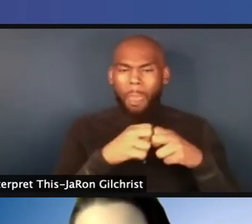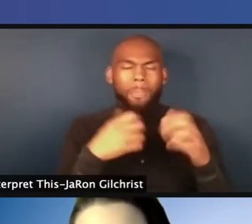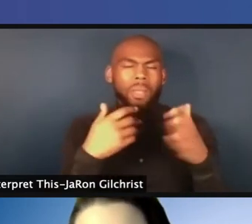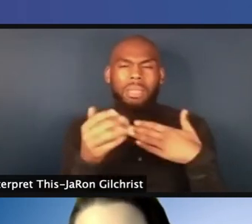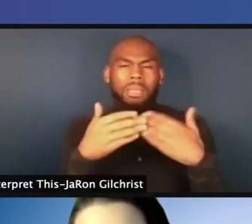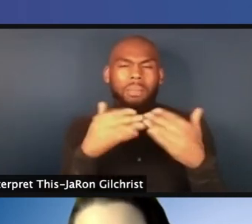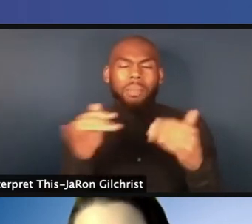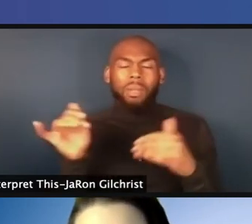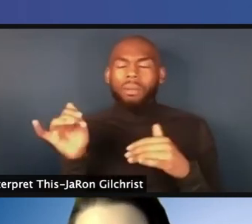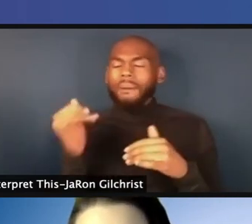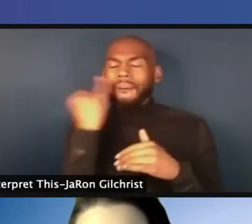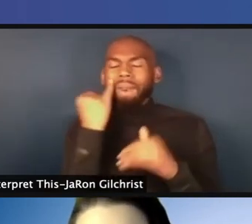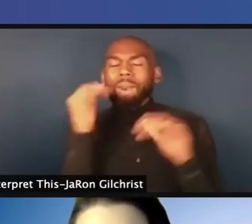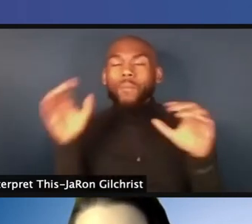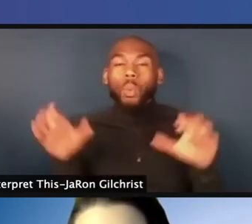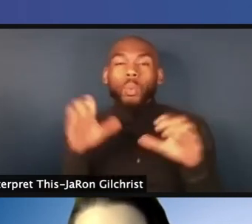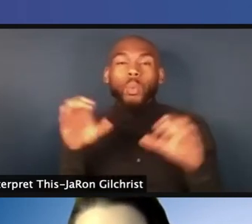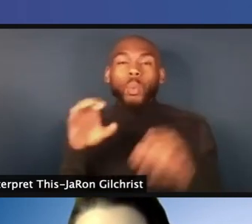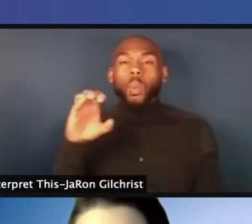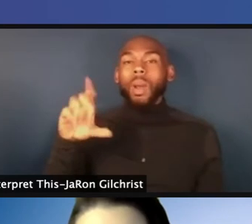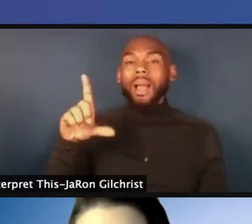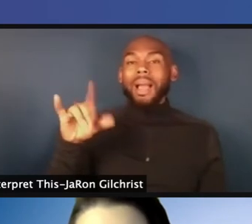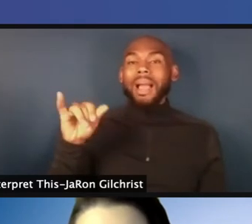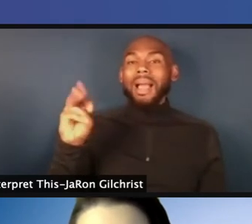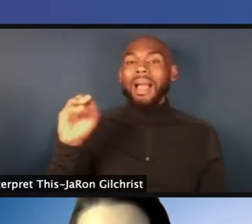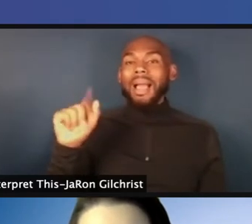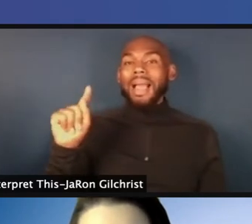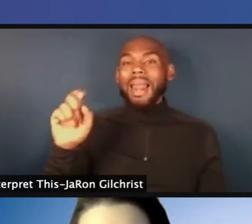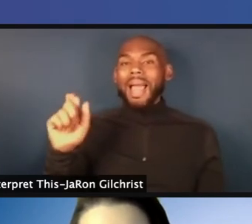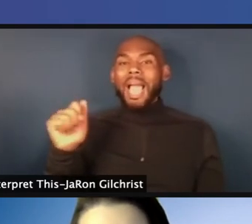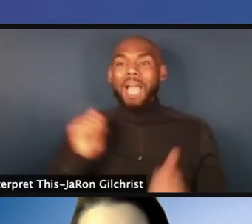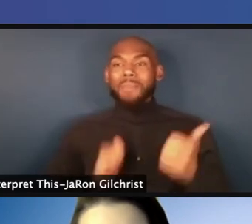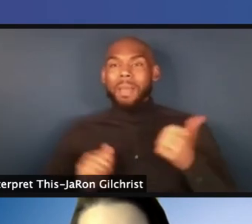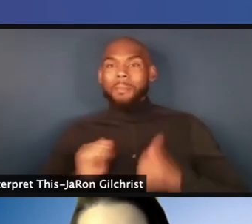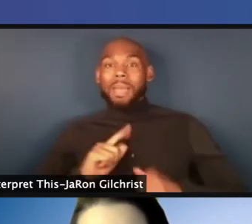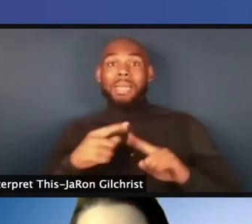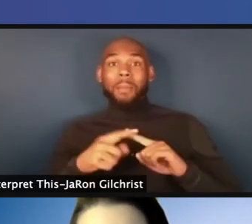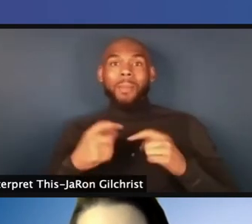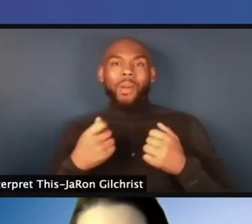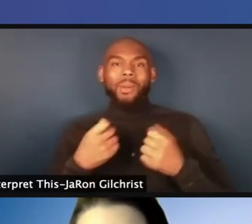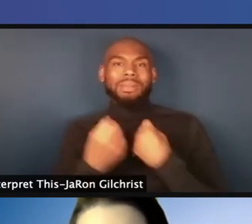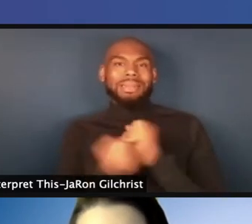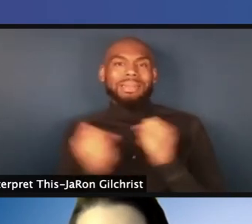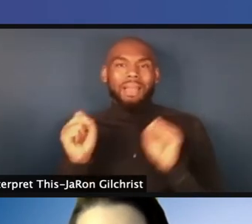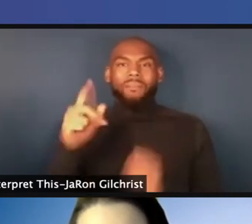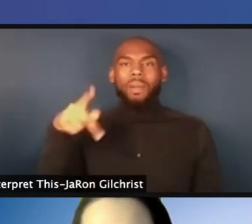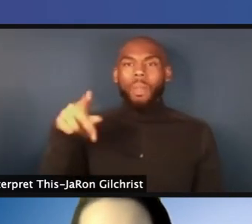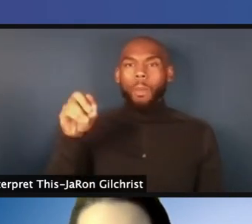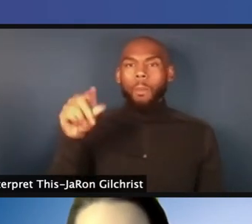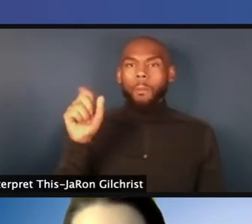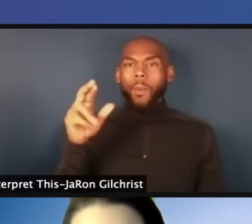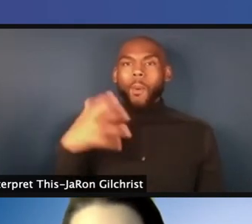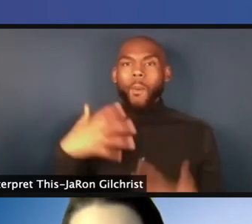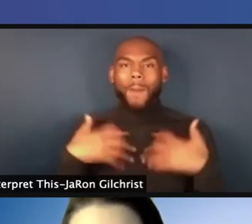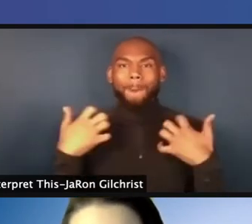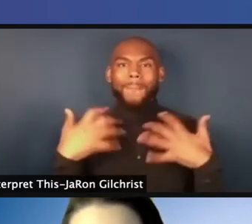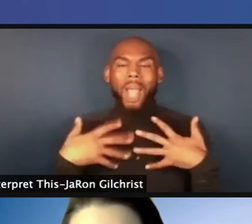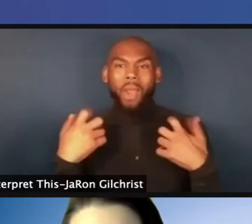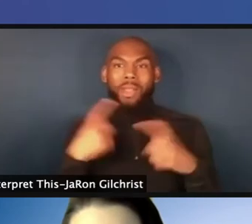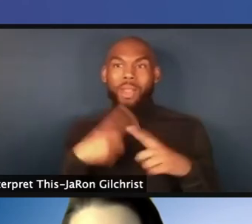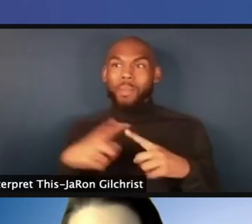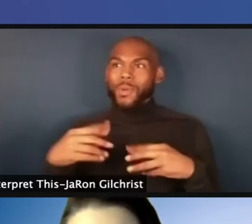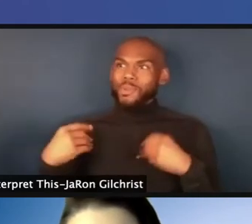plays about saving the polar bears, if you're taking money from the people who are not just killing all the